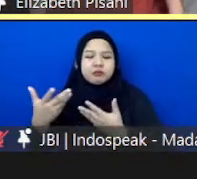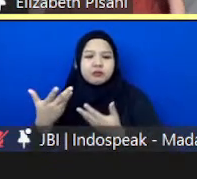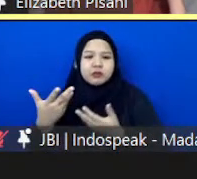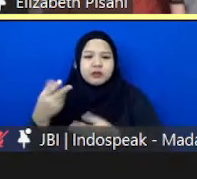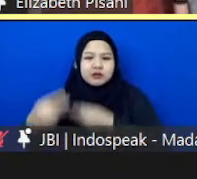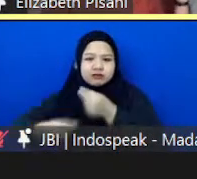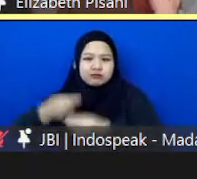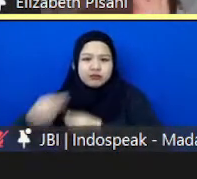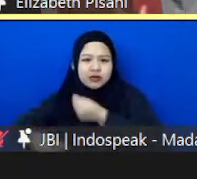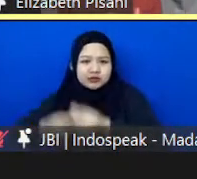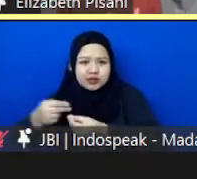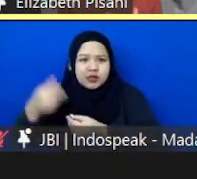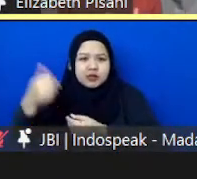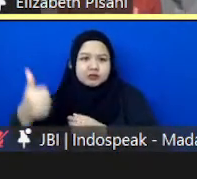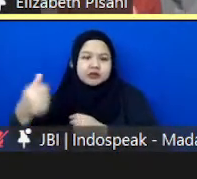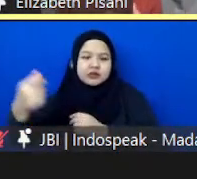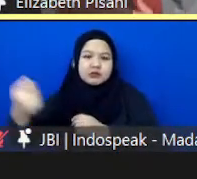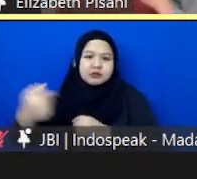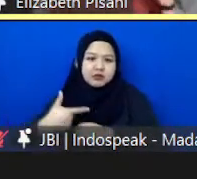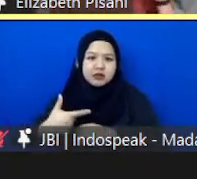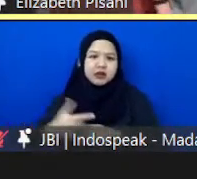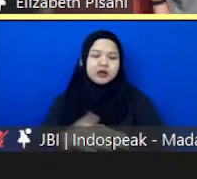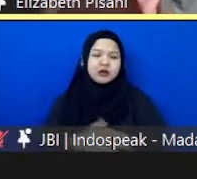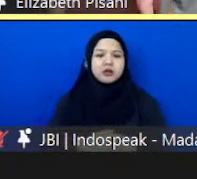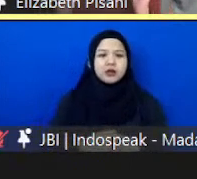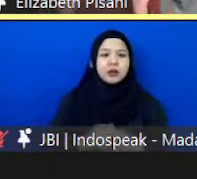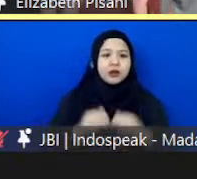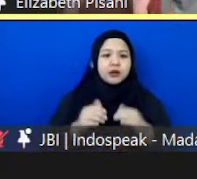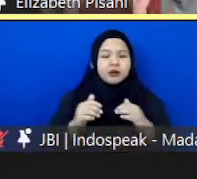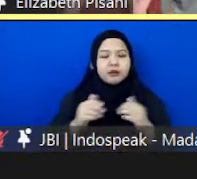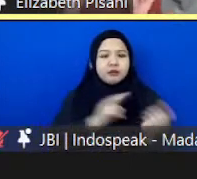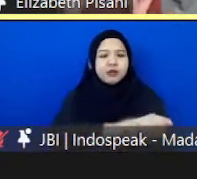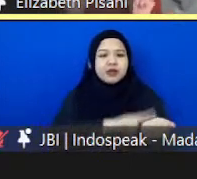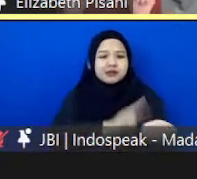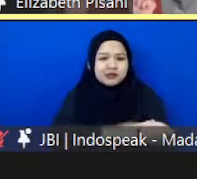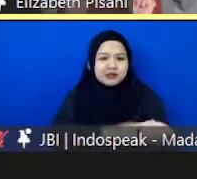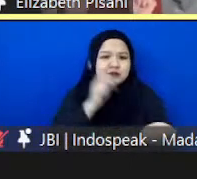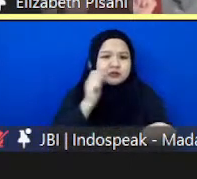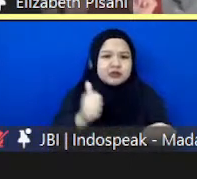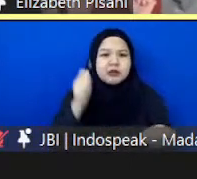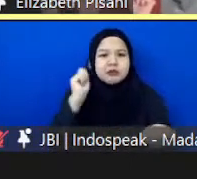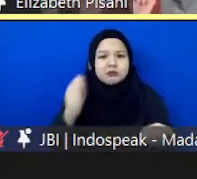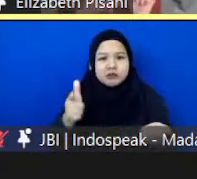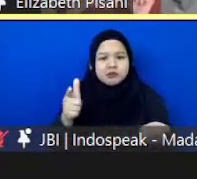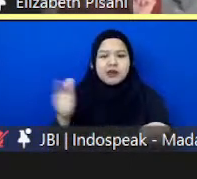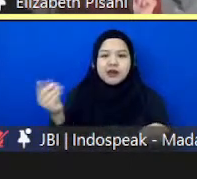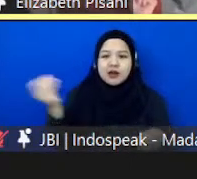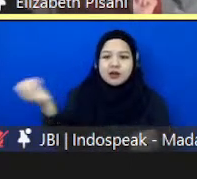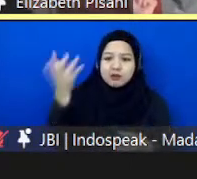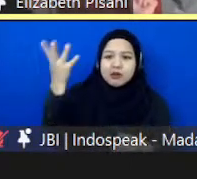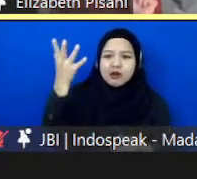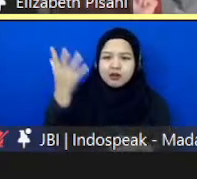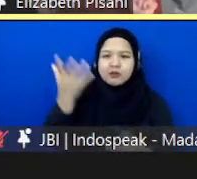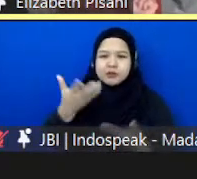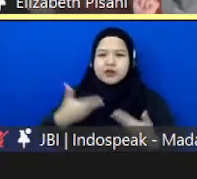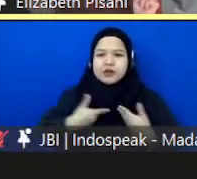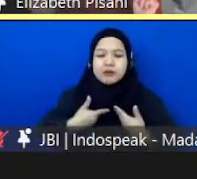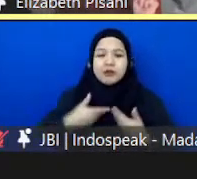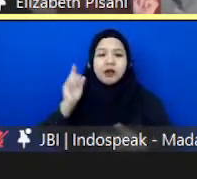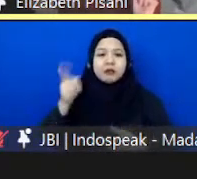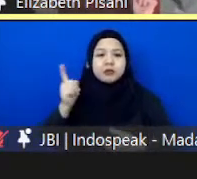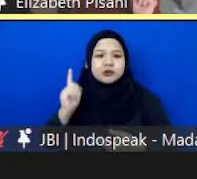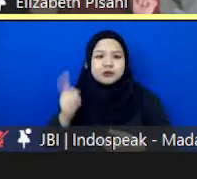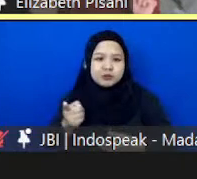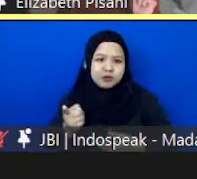will bear high prices mostly because of a perception of quality. If it's more expensive, it must